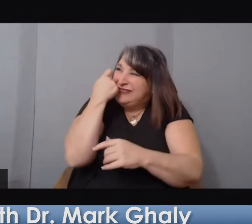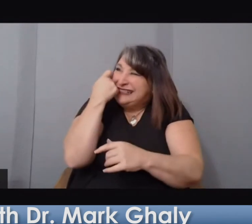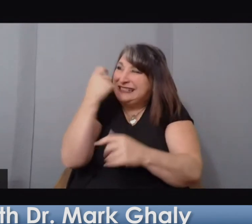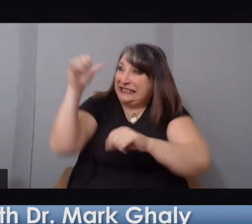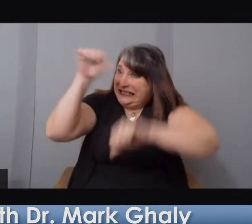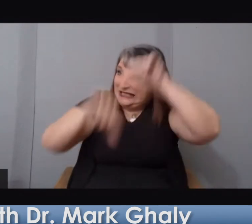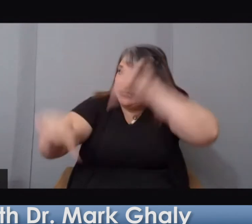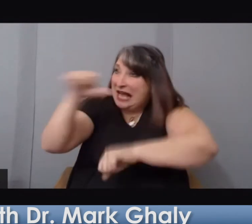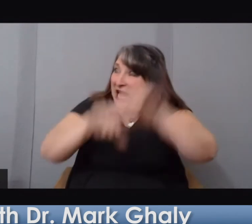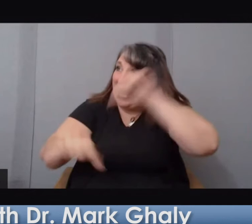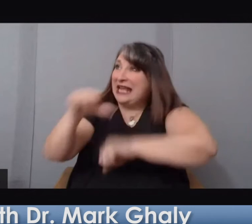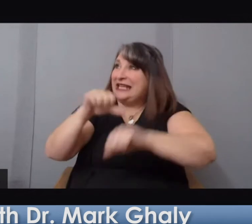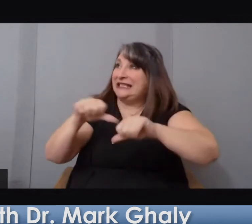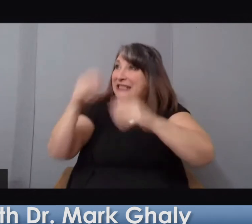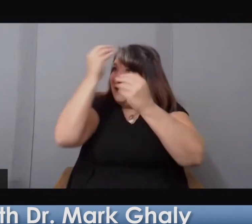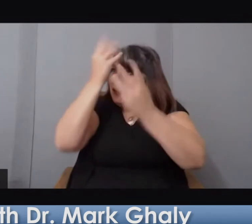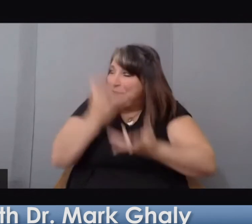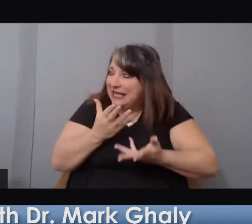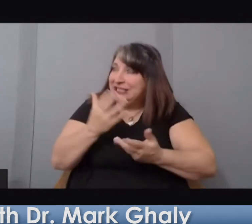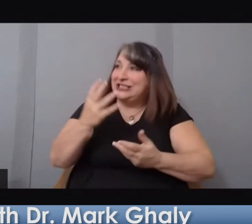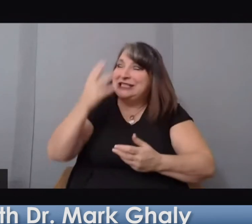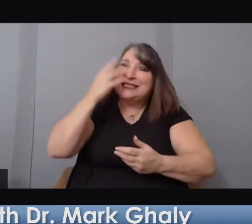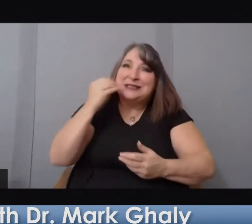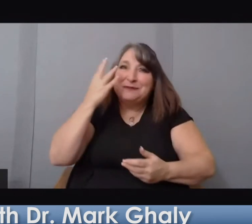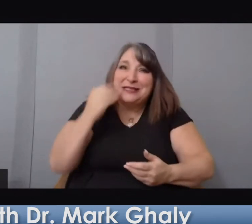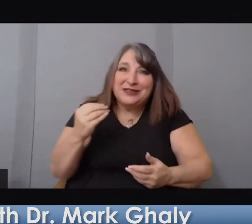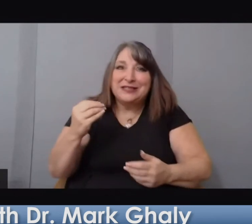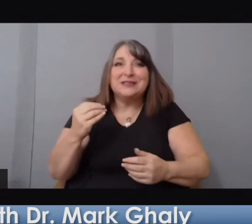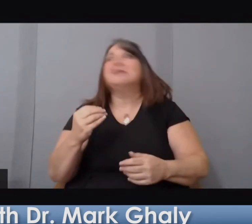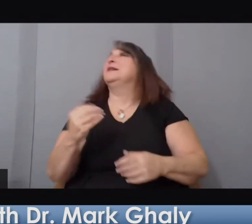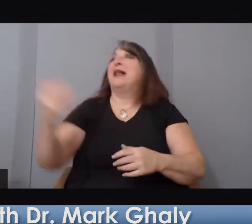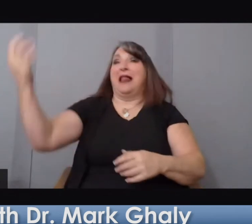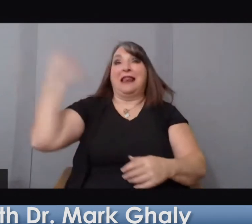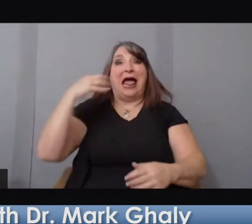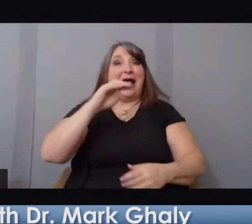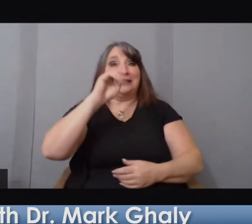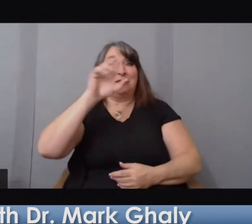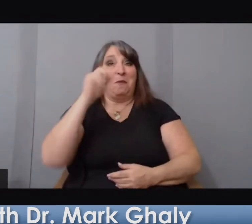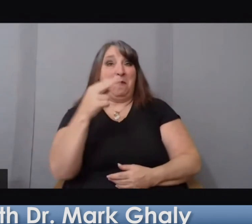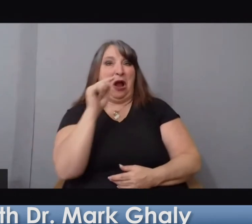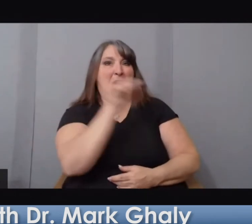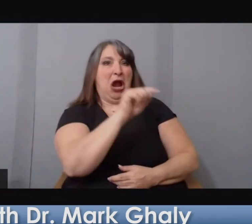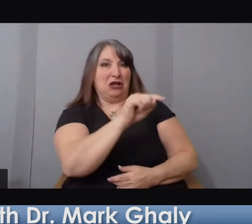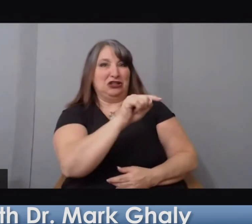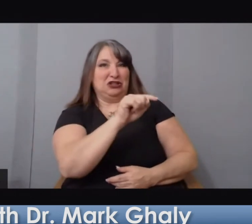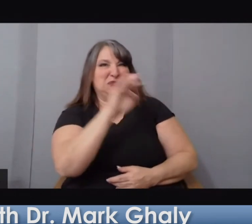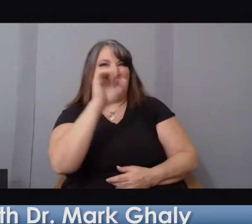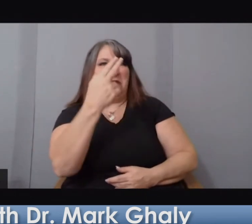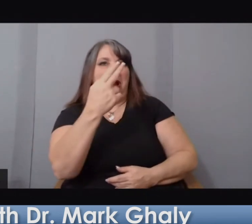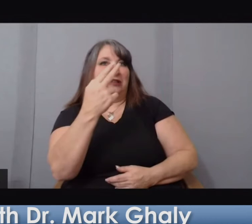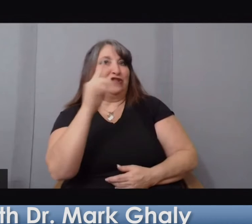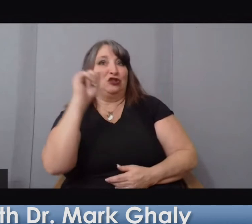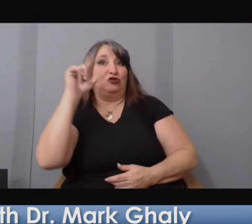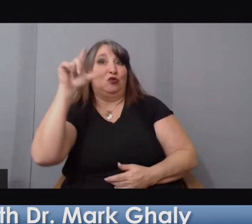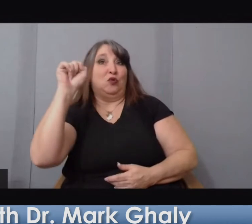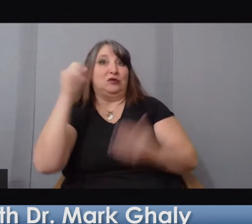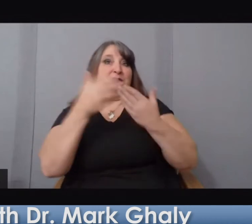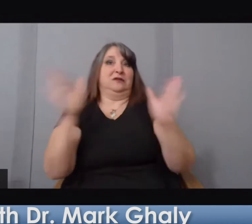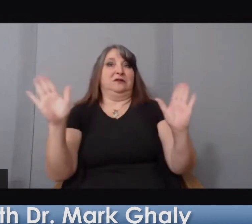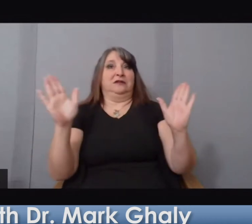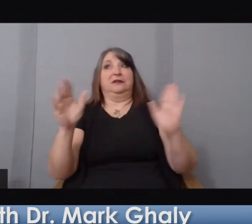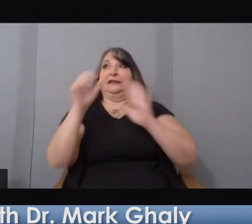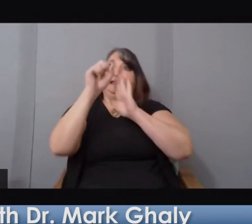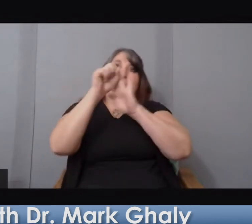experience. In many ways, in March, we looked at really just blunt tools, statewide